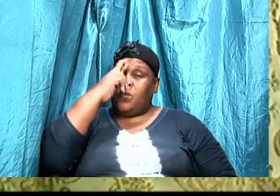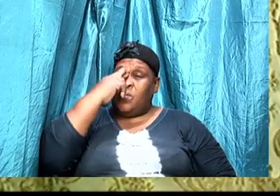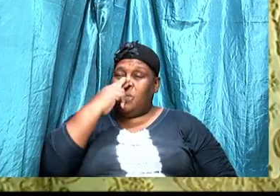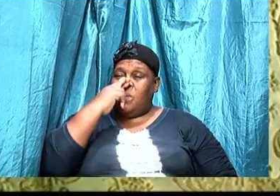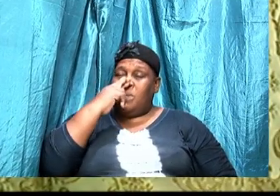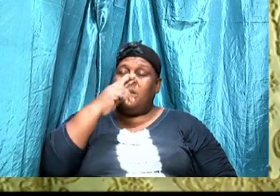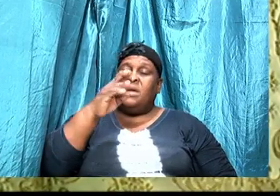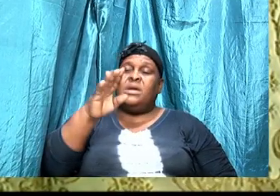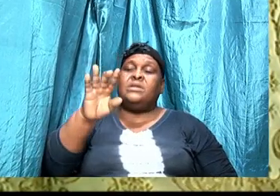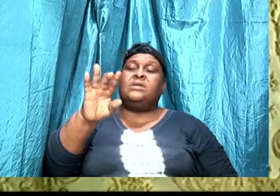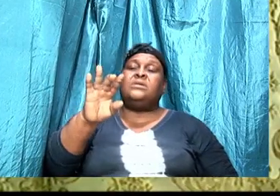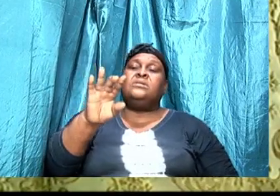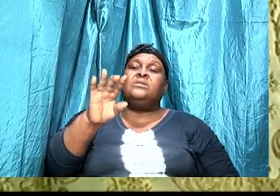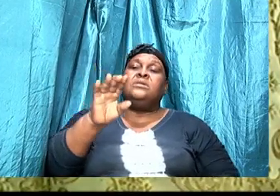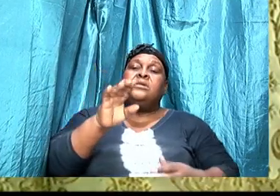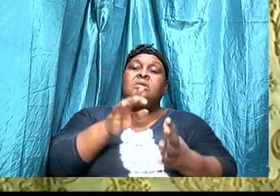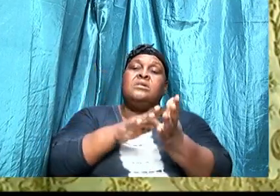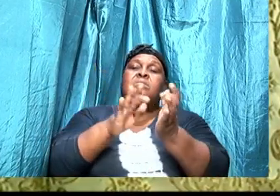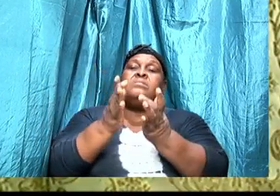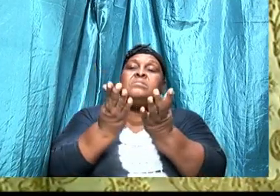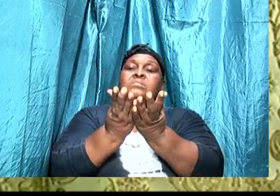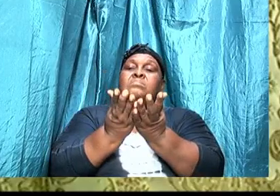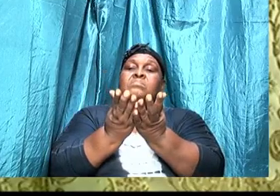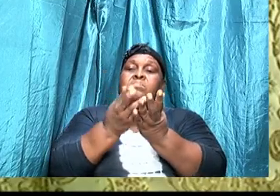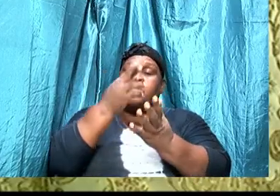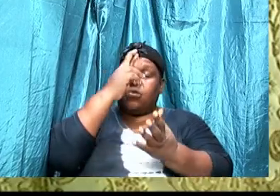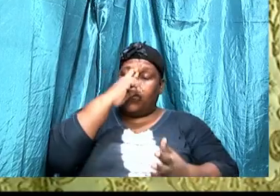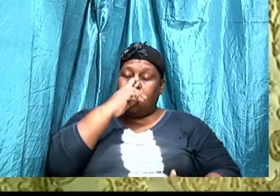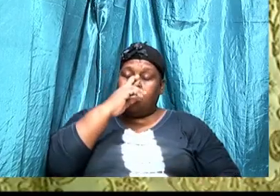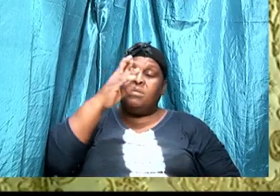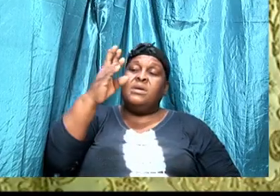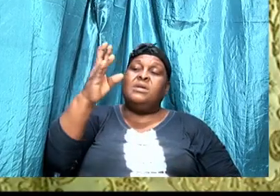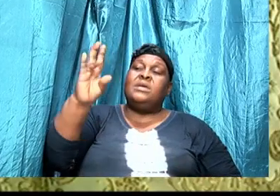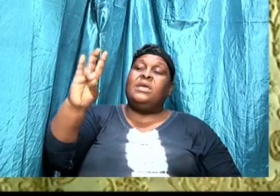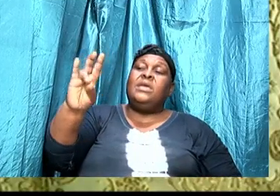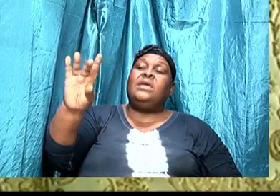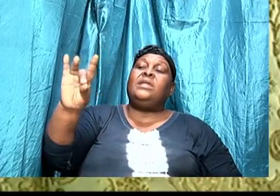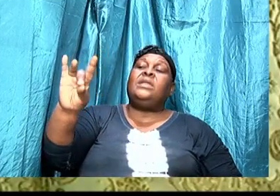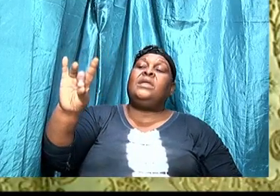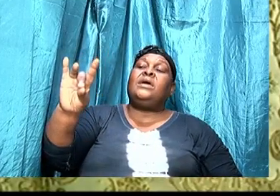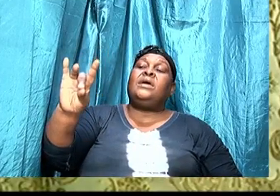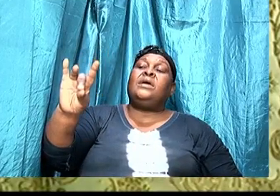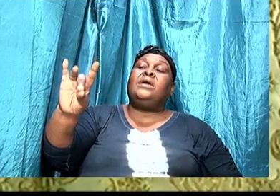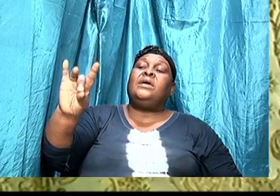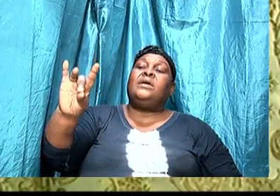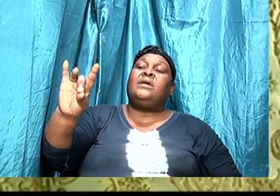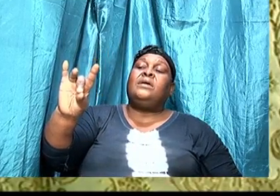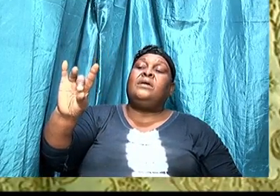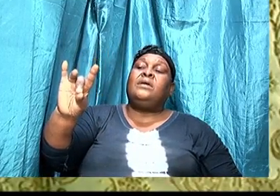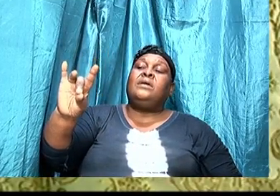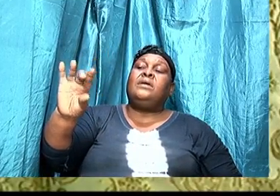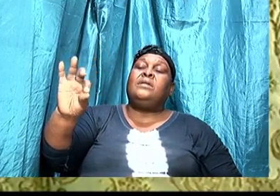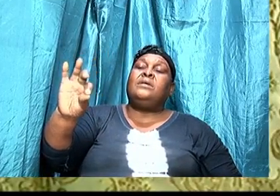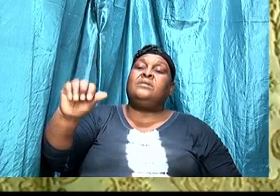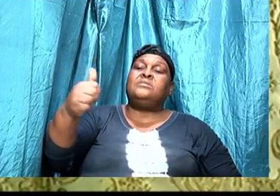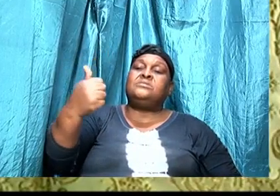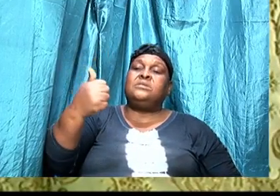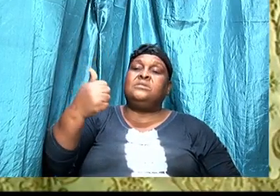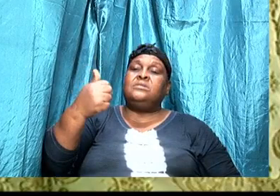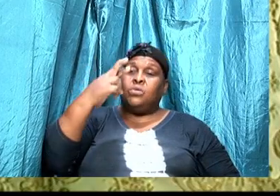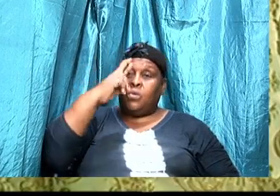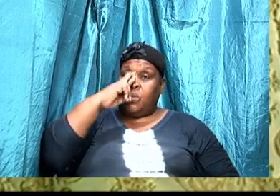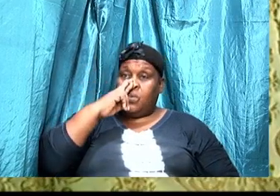11. Of Romans. And so now in Romans chapter 12, we